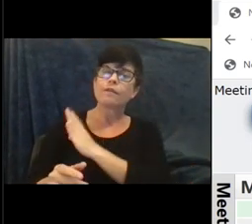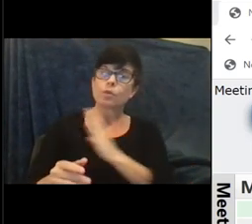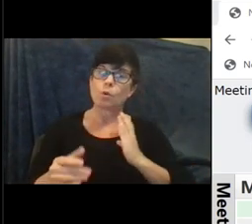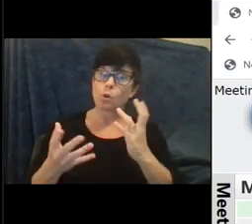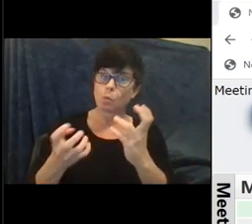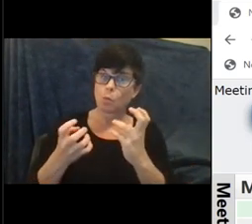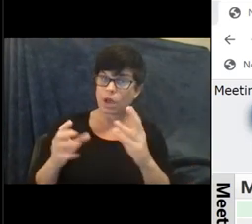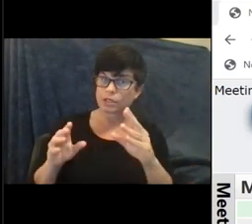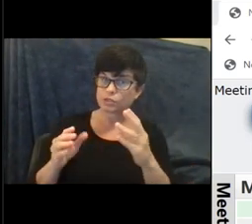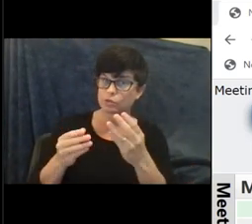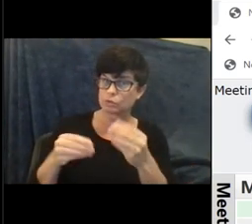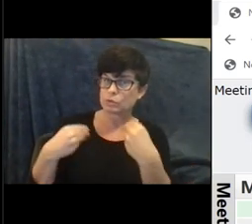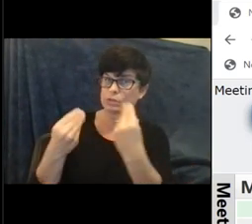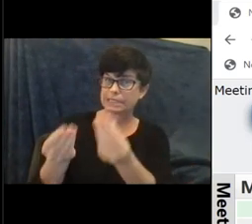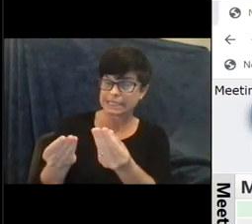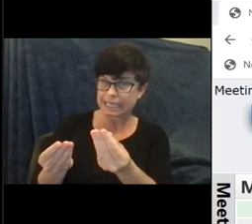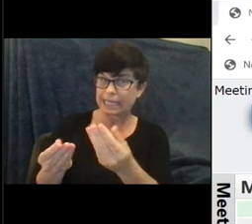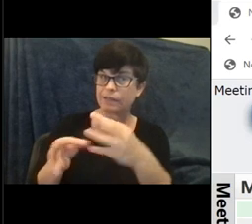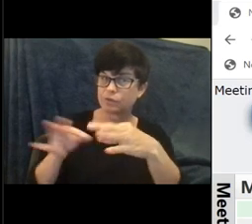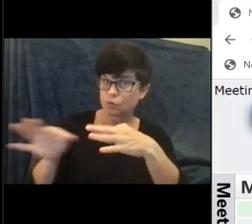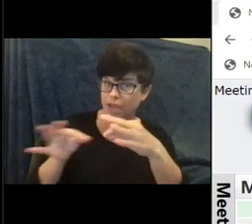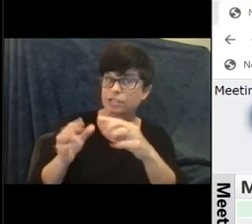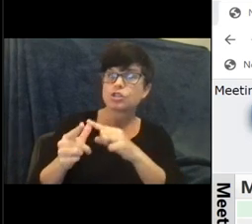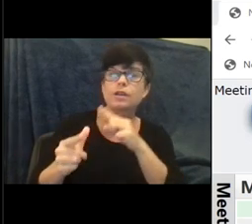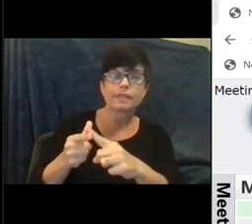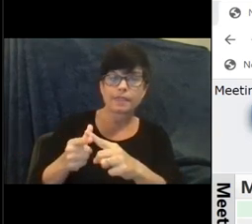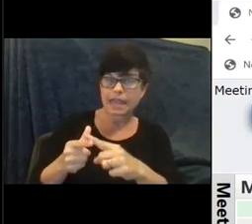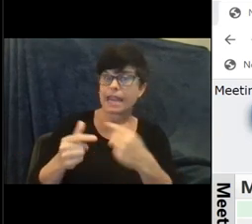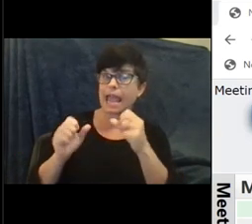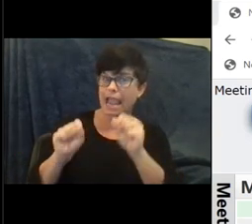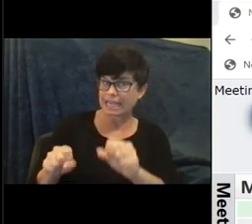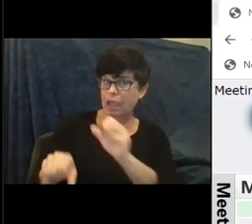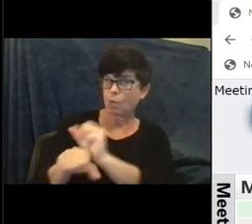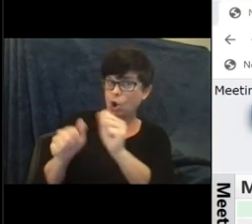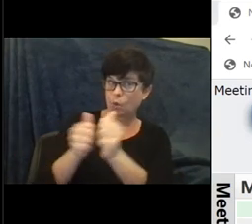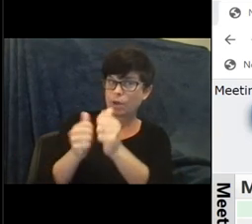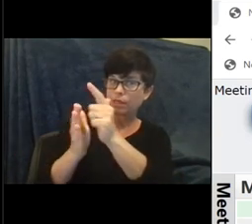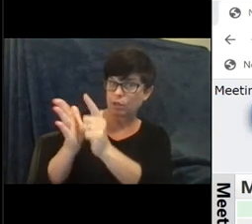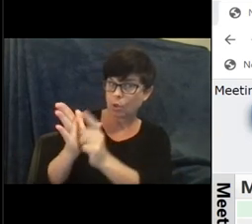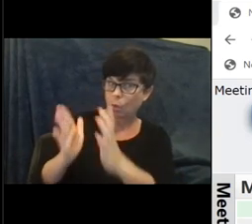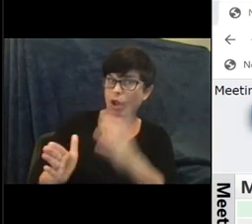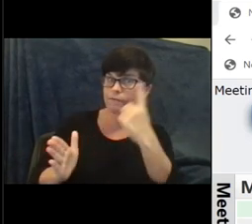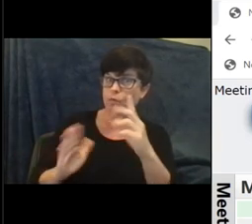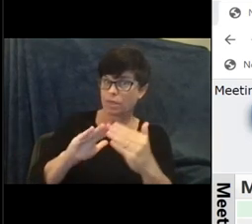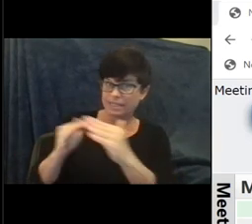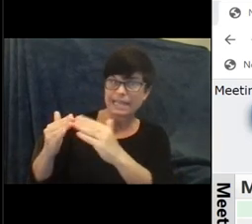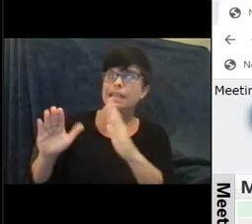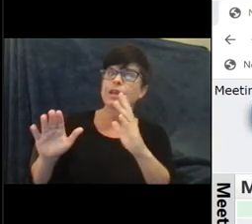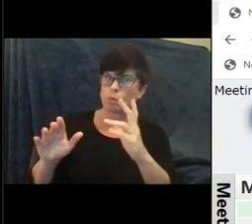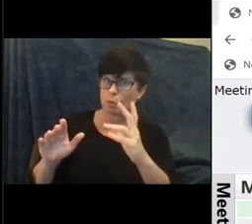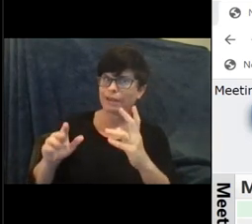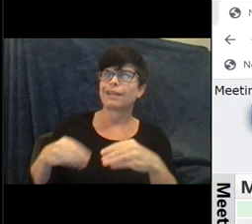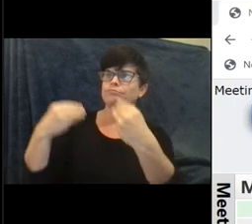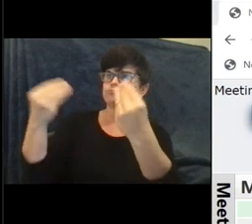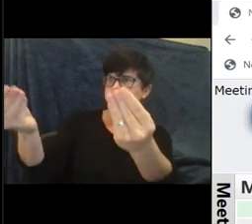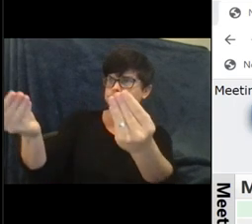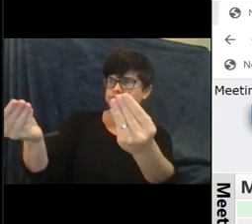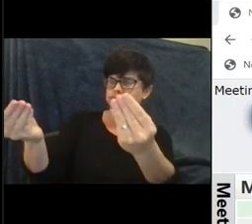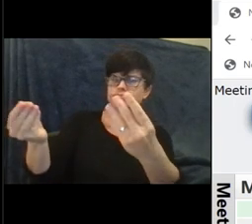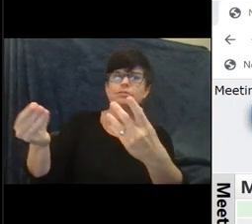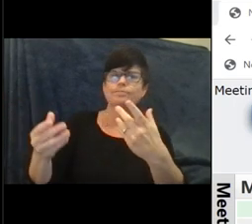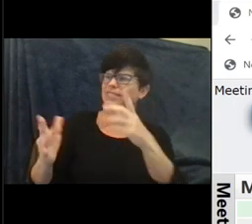I'd be happy to work with your city attorney and see if we could work you up a joint presentation or memorandum. I would love that. Okay. Yes. All right, I'll reach out to your